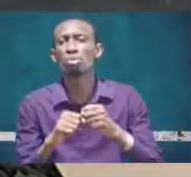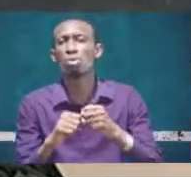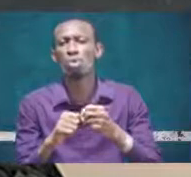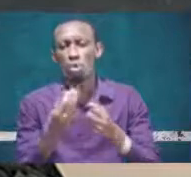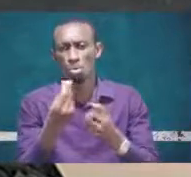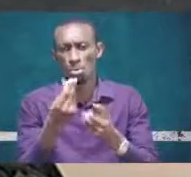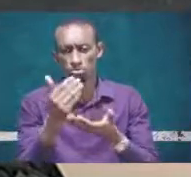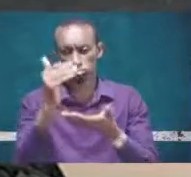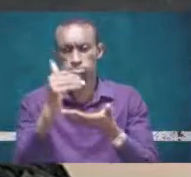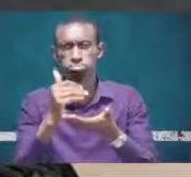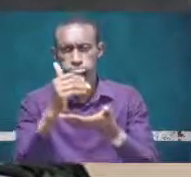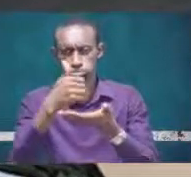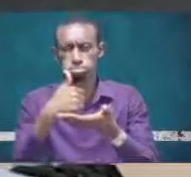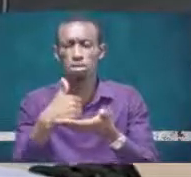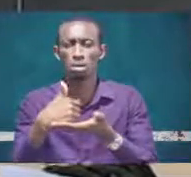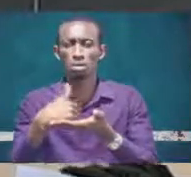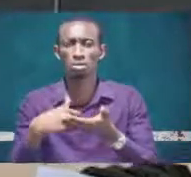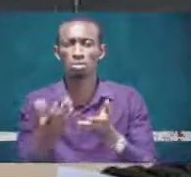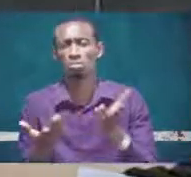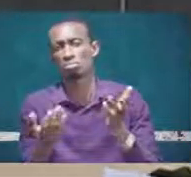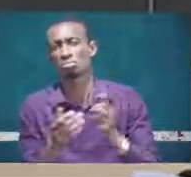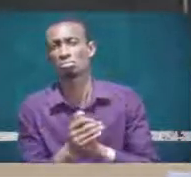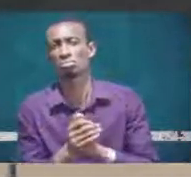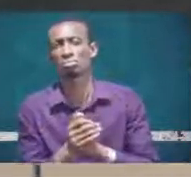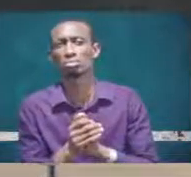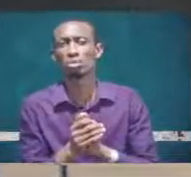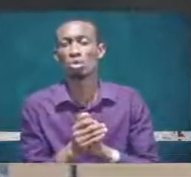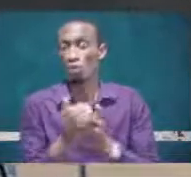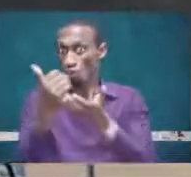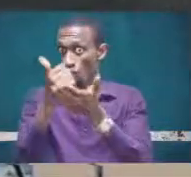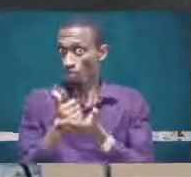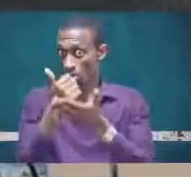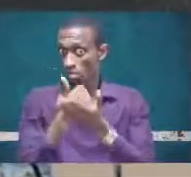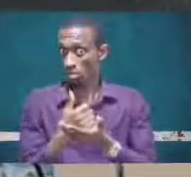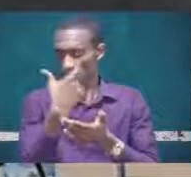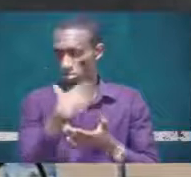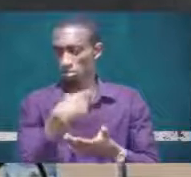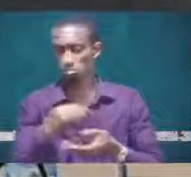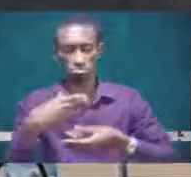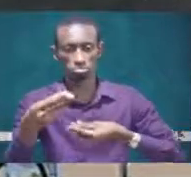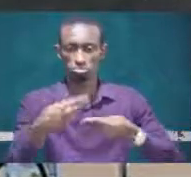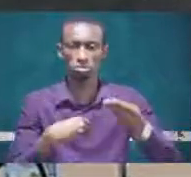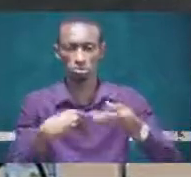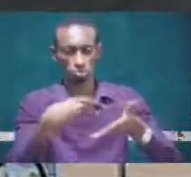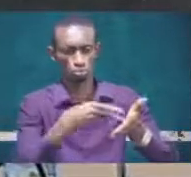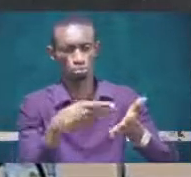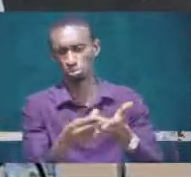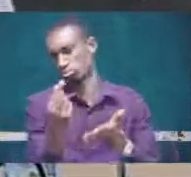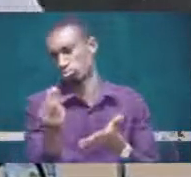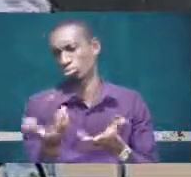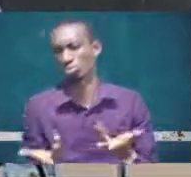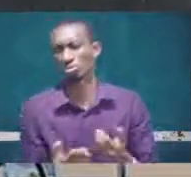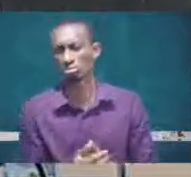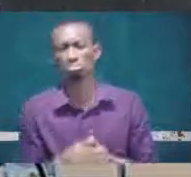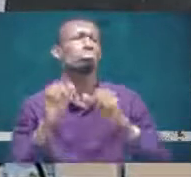denominations. Denominations. To facilitate smaller transactions. To make it possible